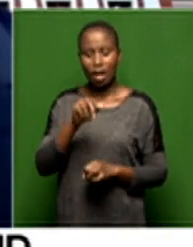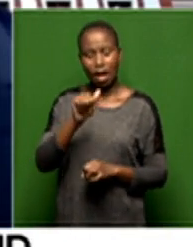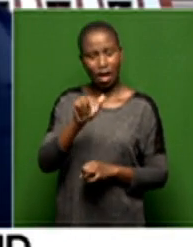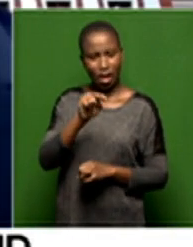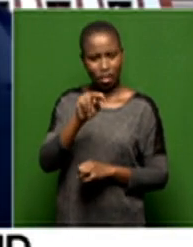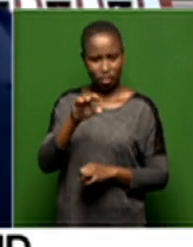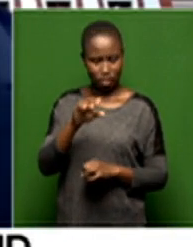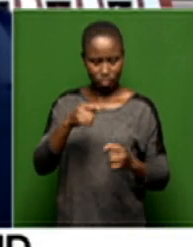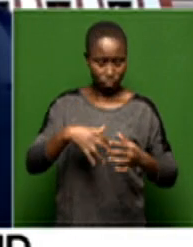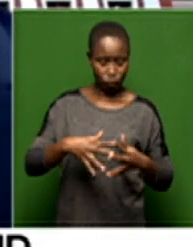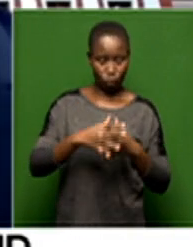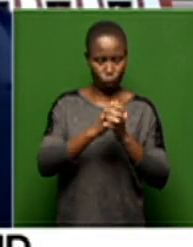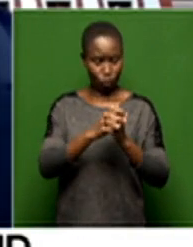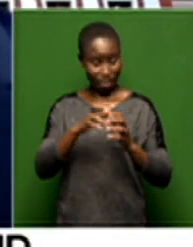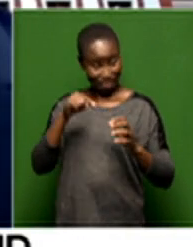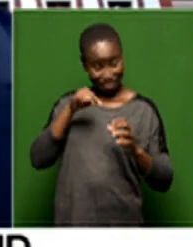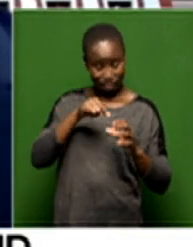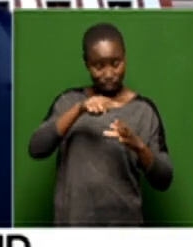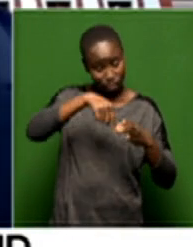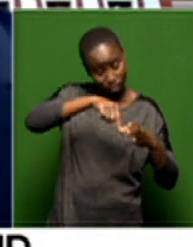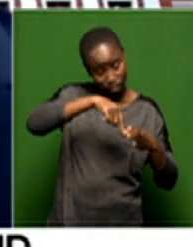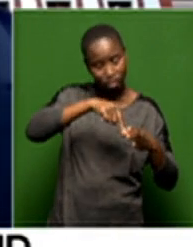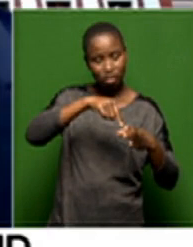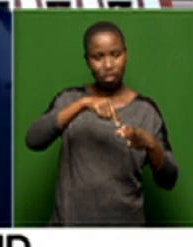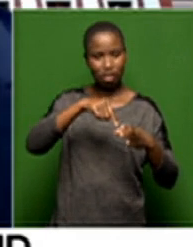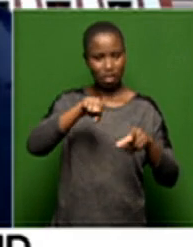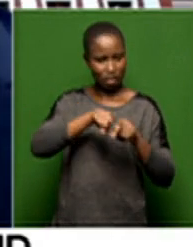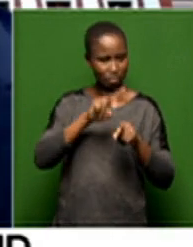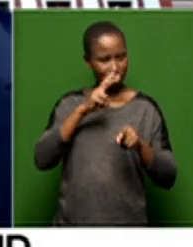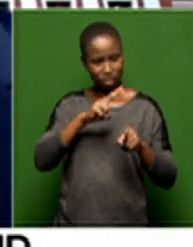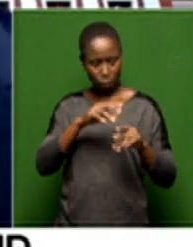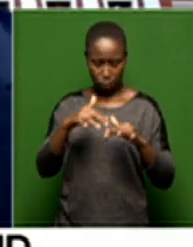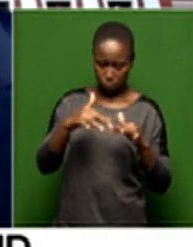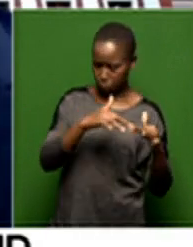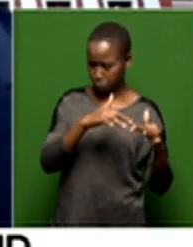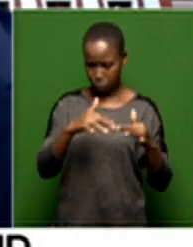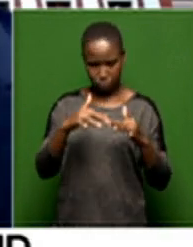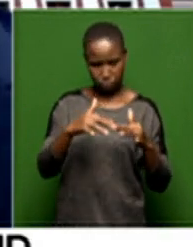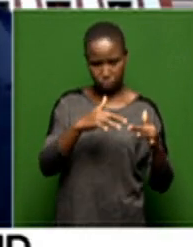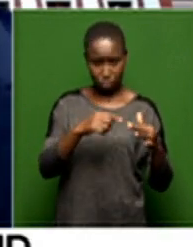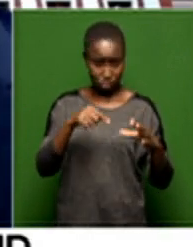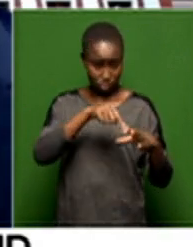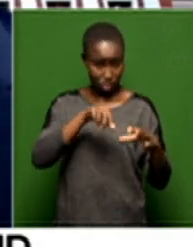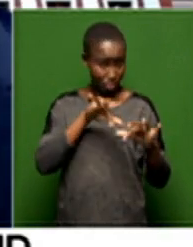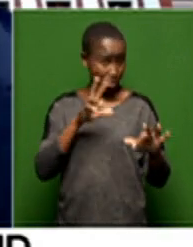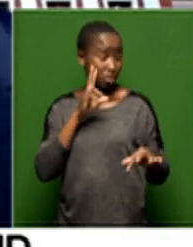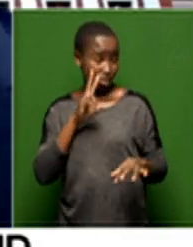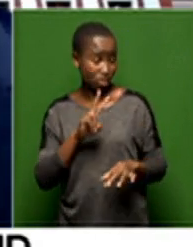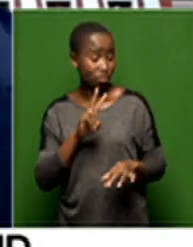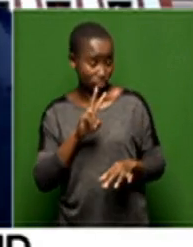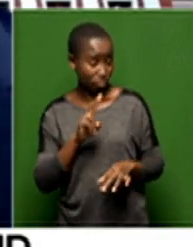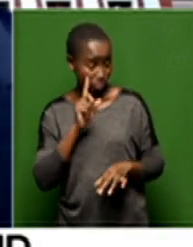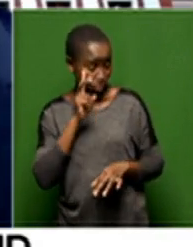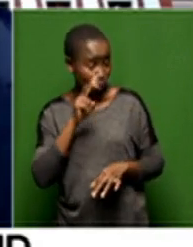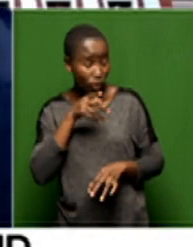reconciliation within the ruling party and the divisions and the battles within the party are something that people look to. And they